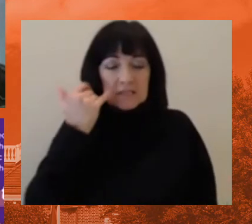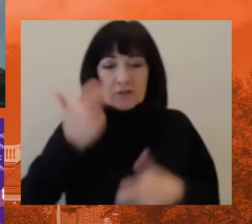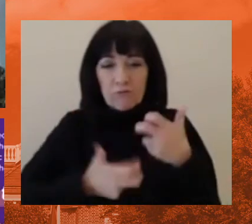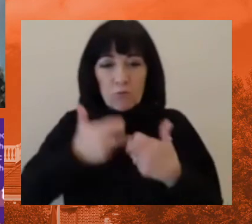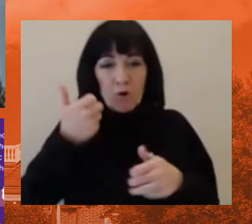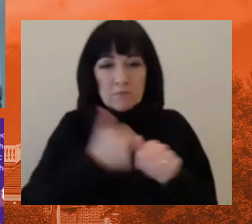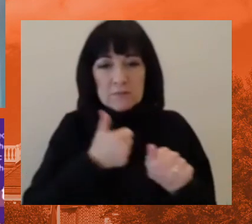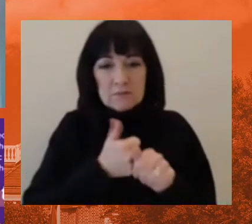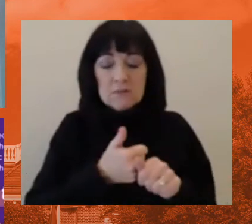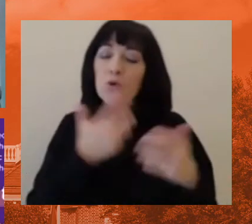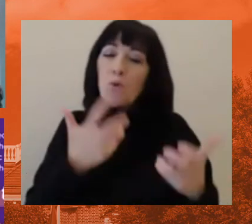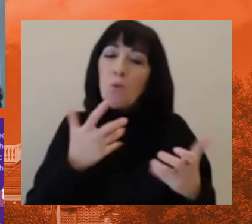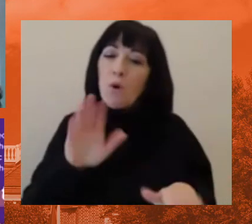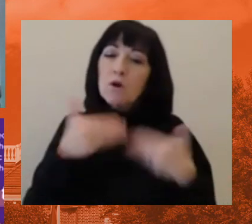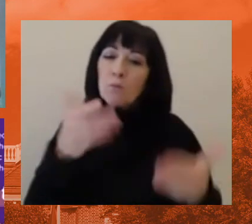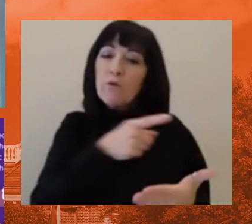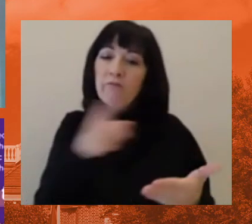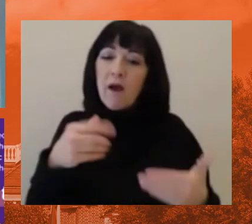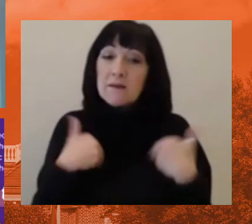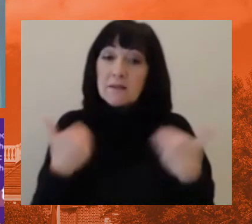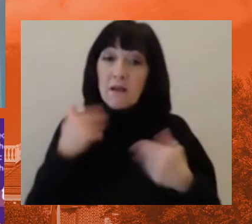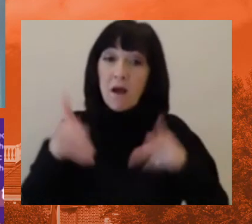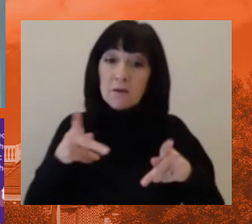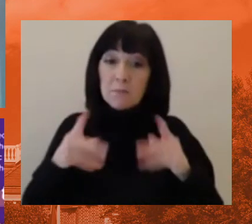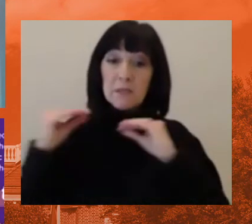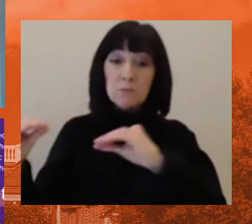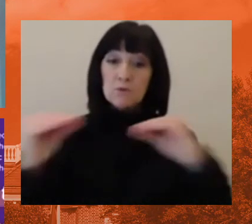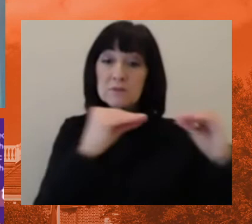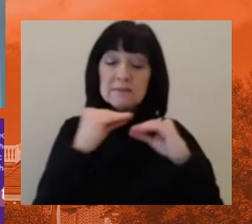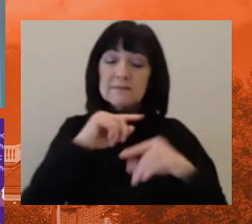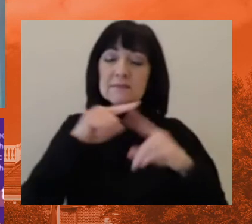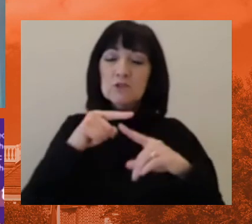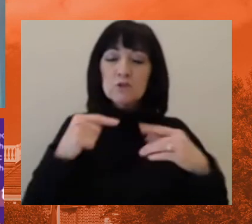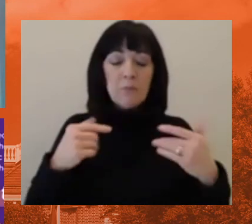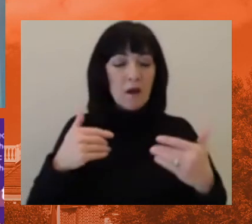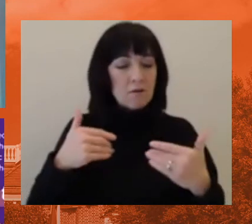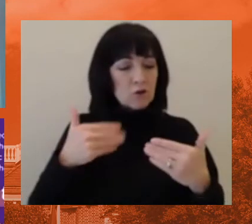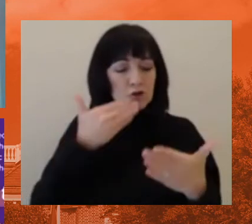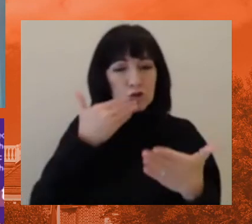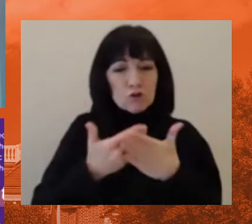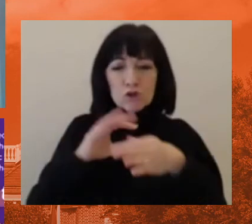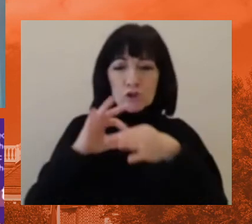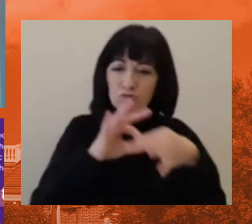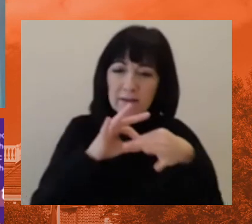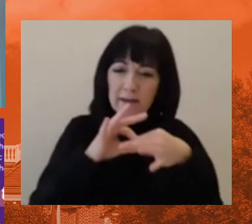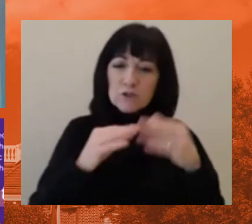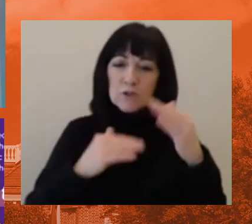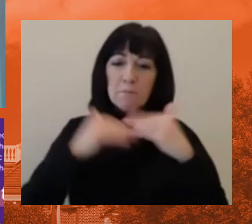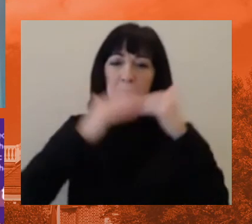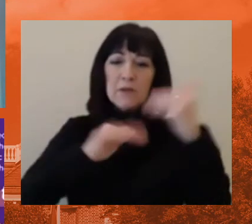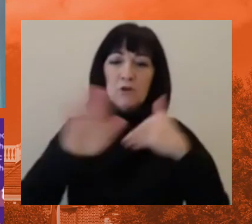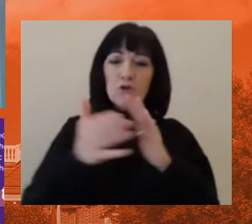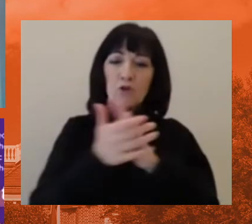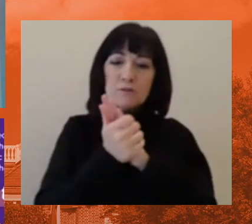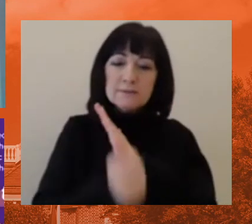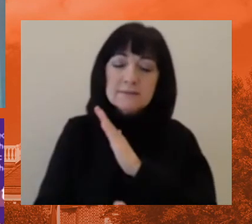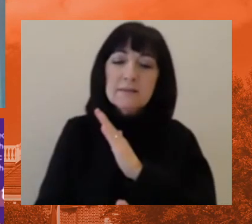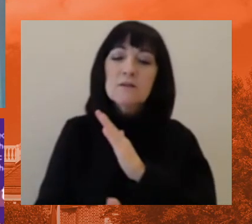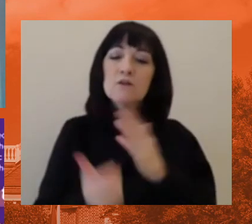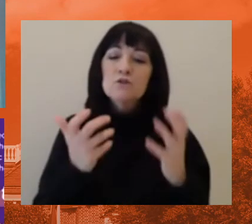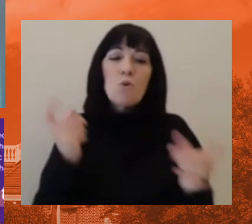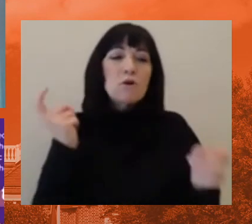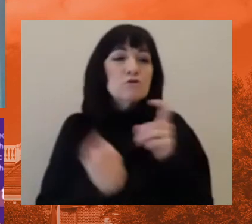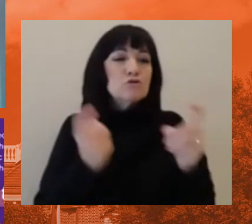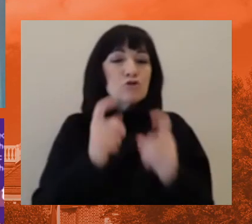with education about healthy relationships, building relationship skills, and by changing attitudes that support violence, we